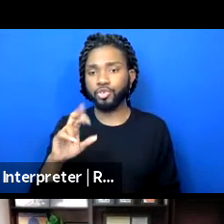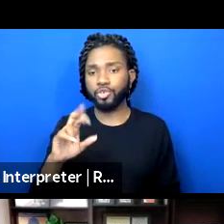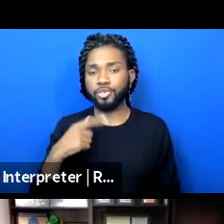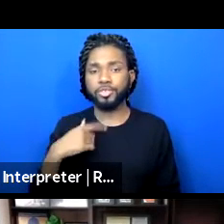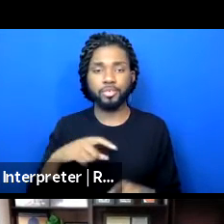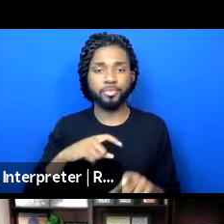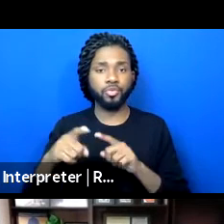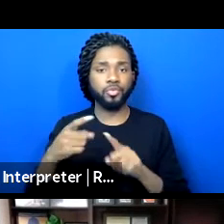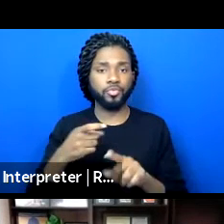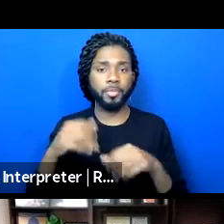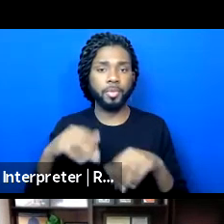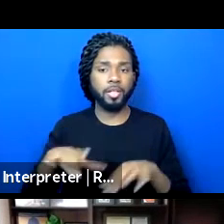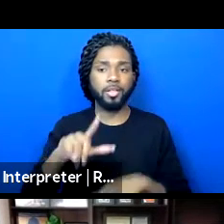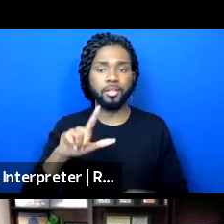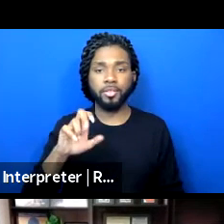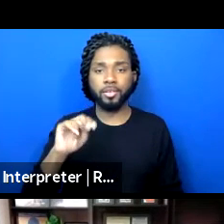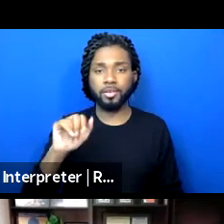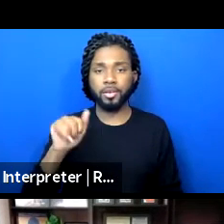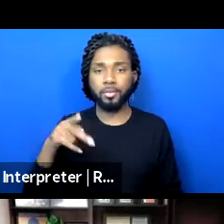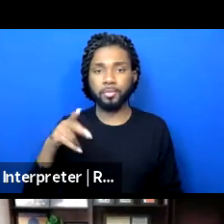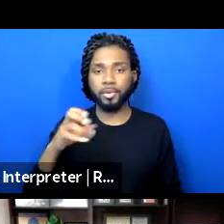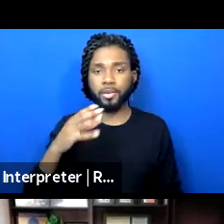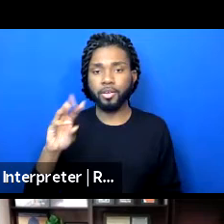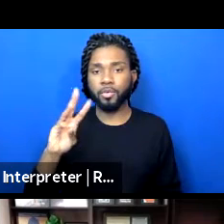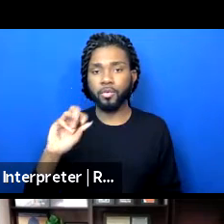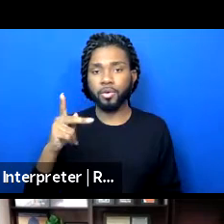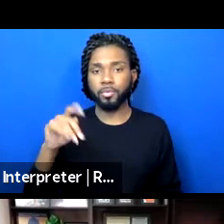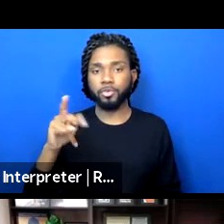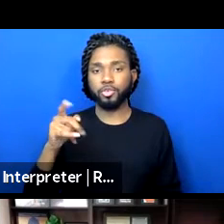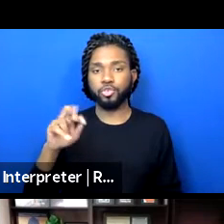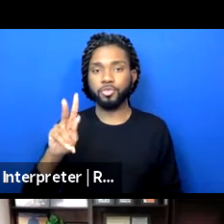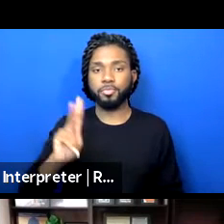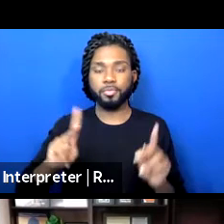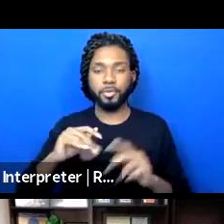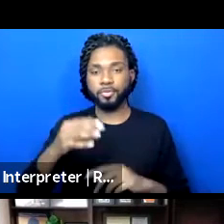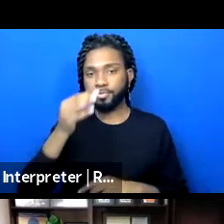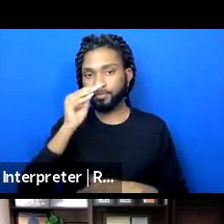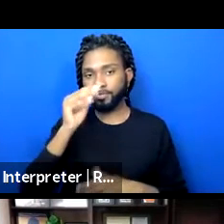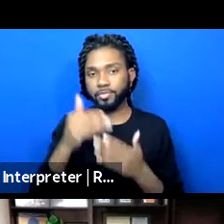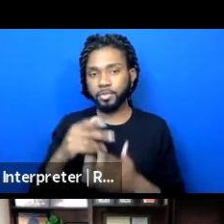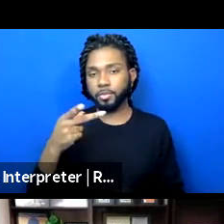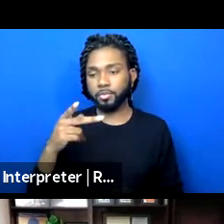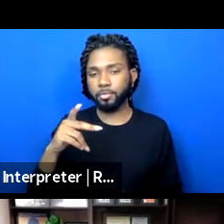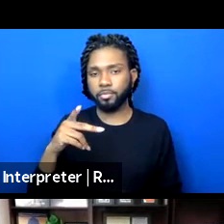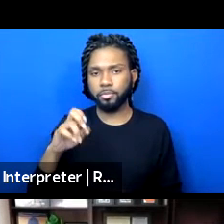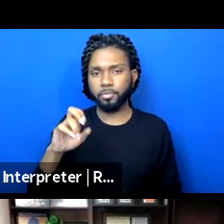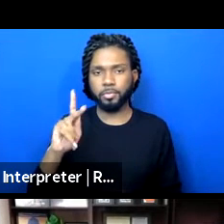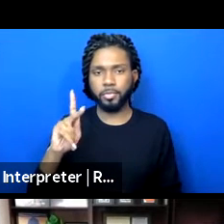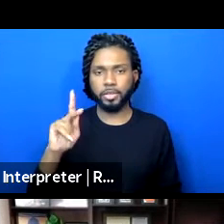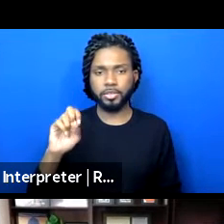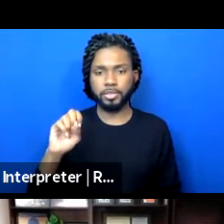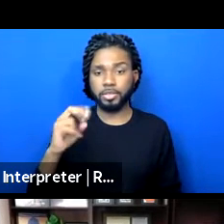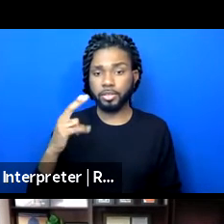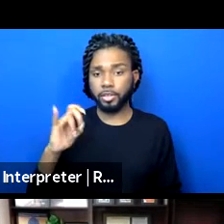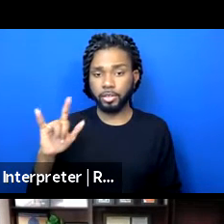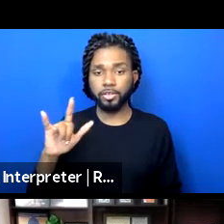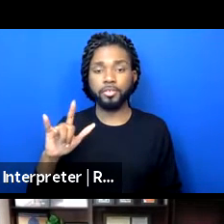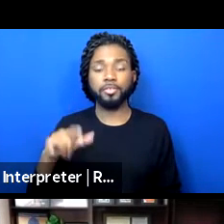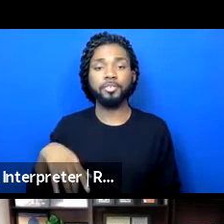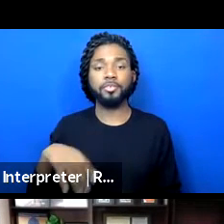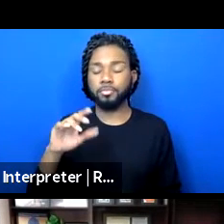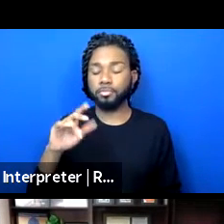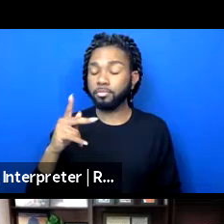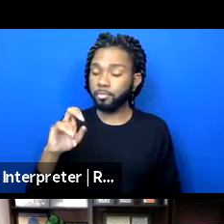the lands of the Lenape and Wappinger people in near Peekskill, New York. And it's just great to have you all